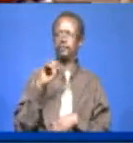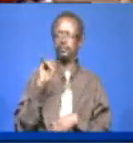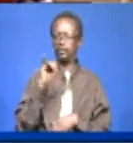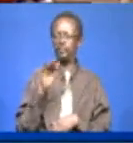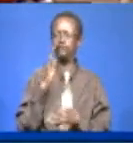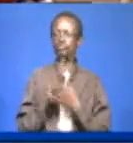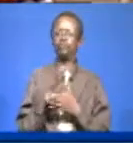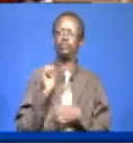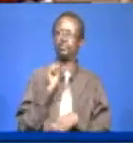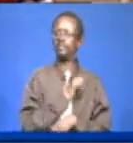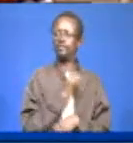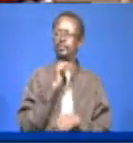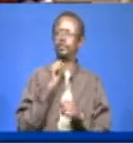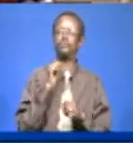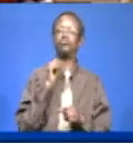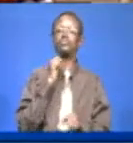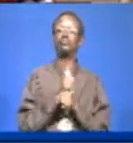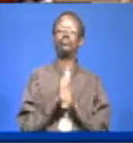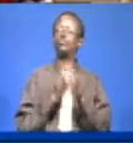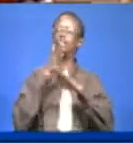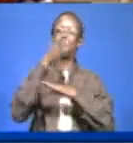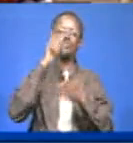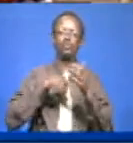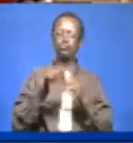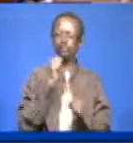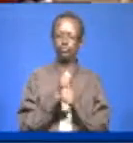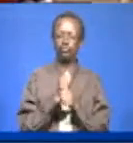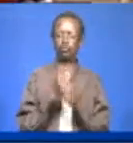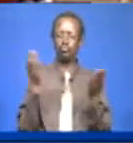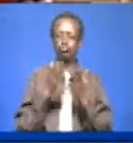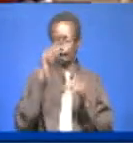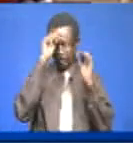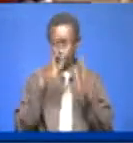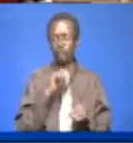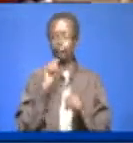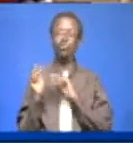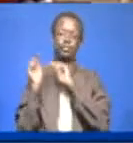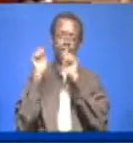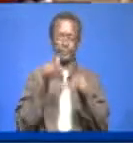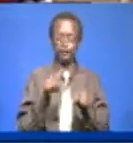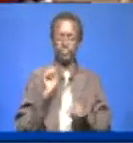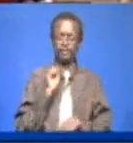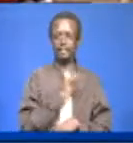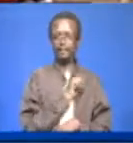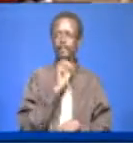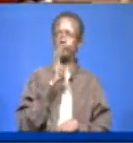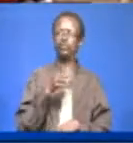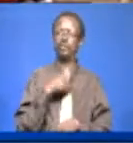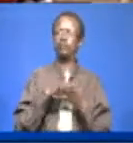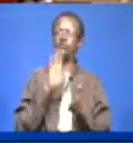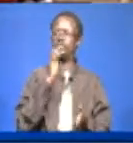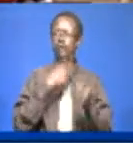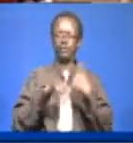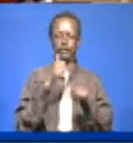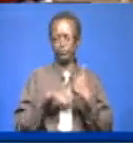and above what you did, so that where a governor refuses to appear before the Senate, I think the Senate will take further action. I'm alive,